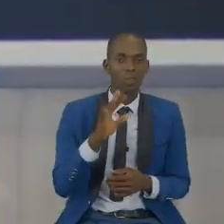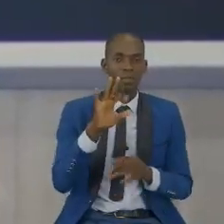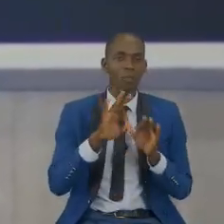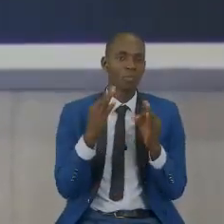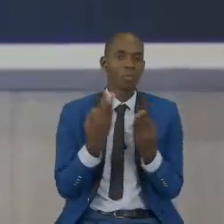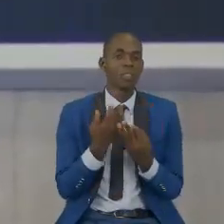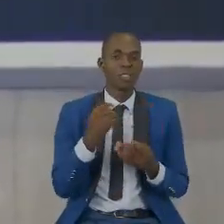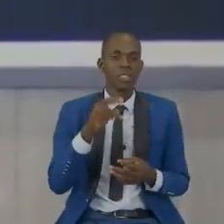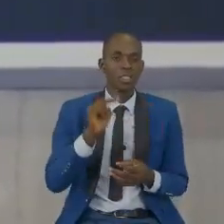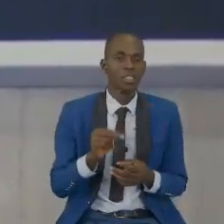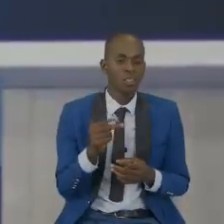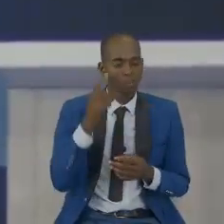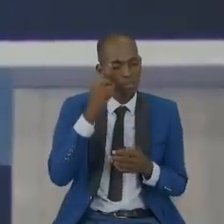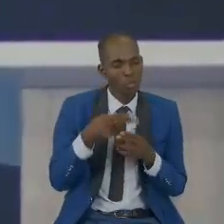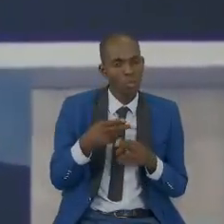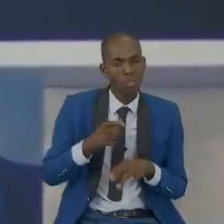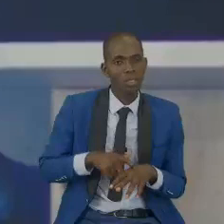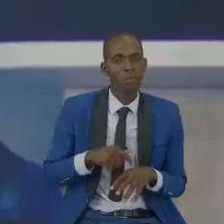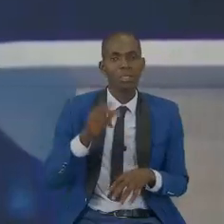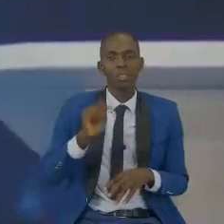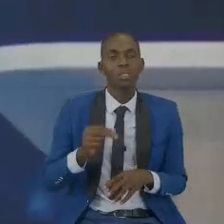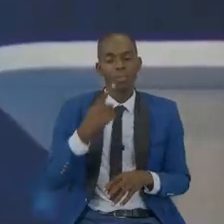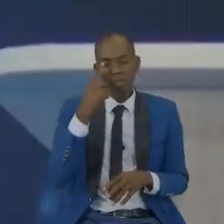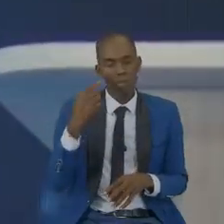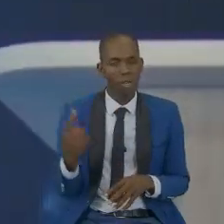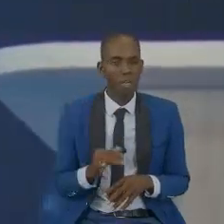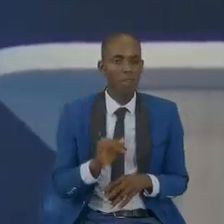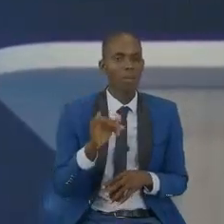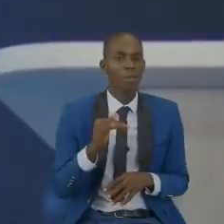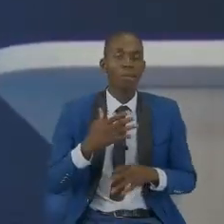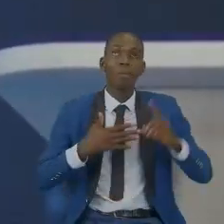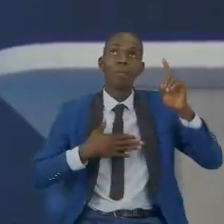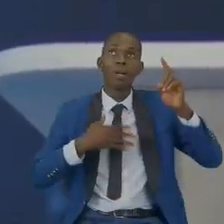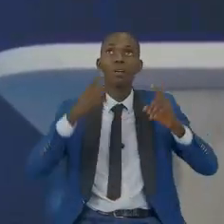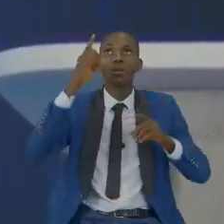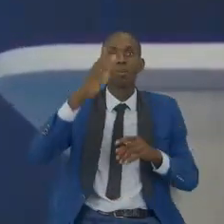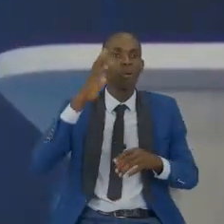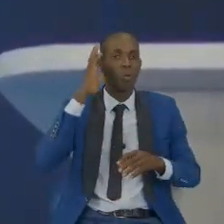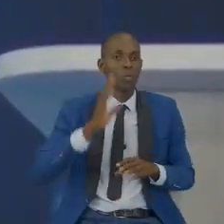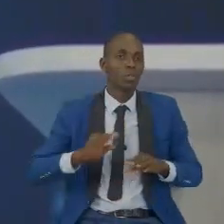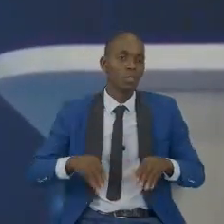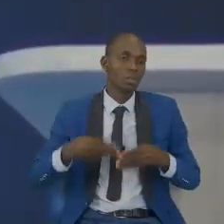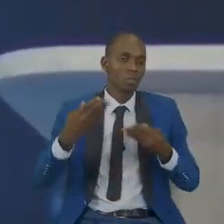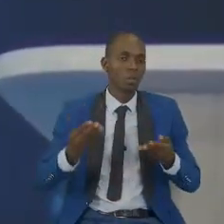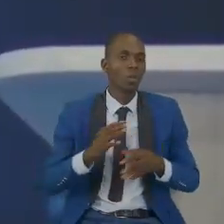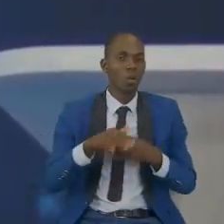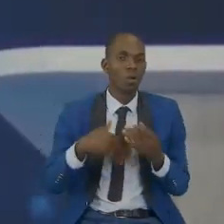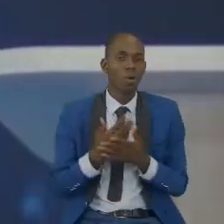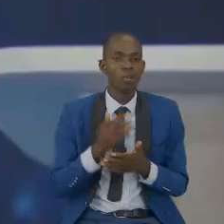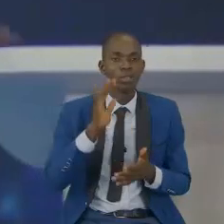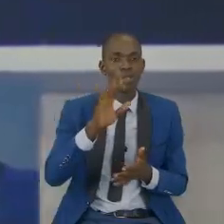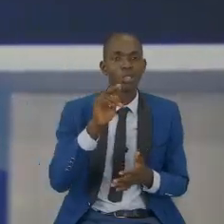need temporal, the need eternal. My God shall supply all your need, then it